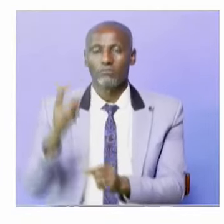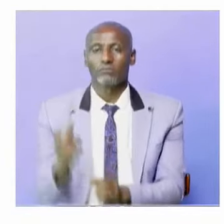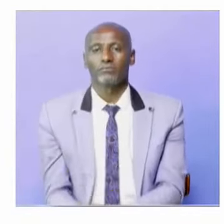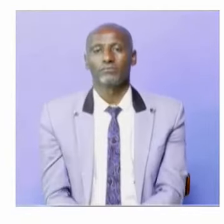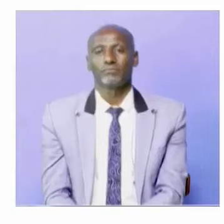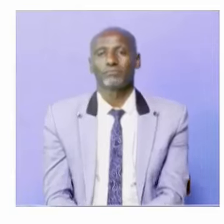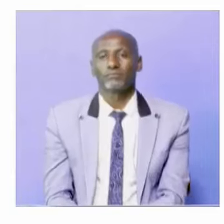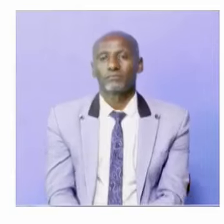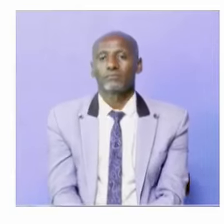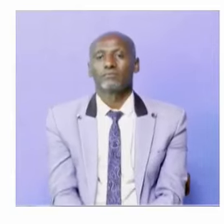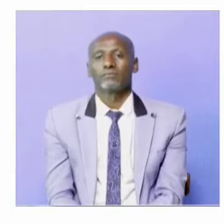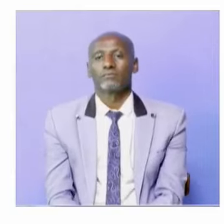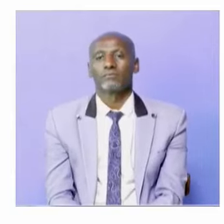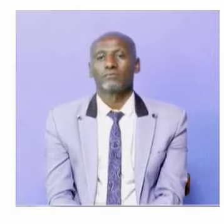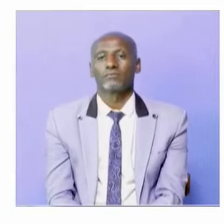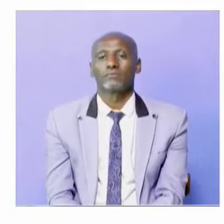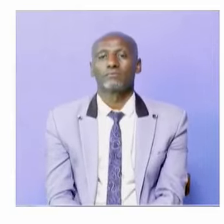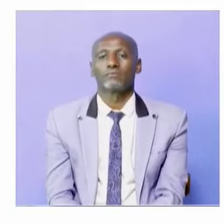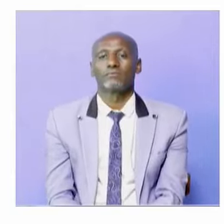How do you do?